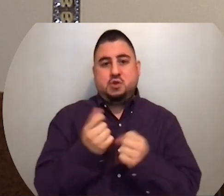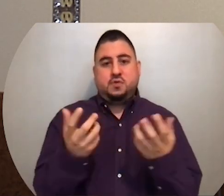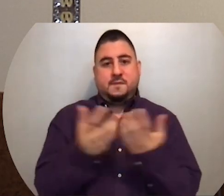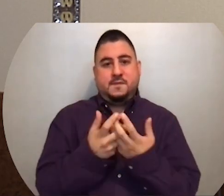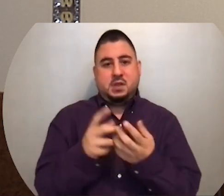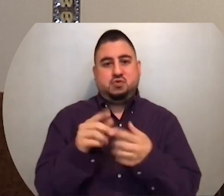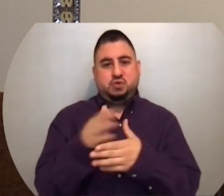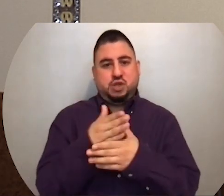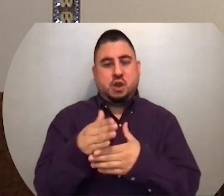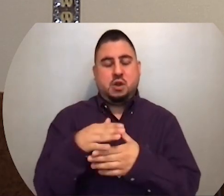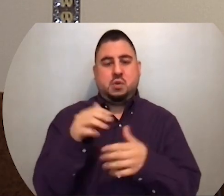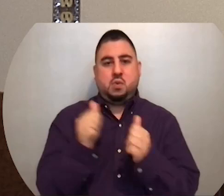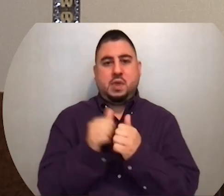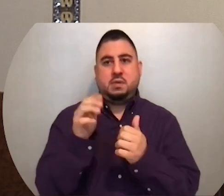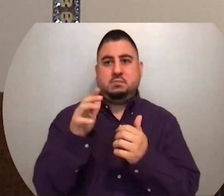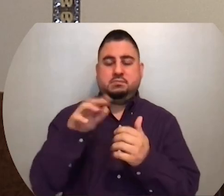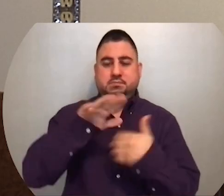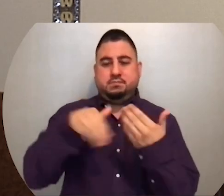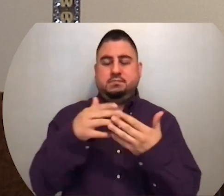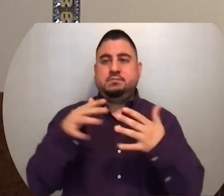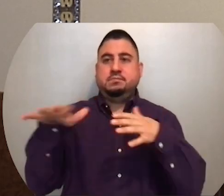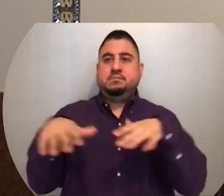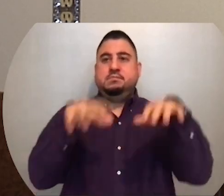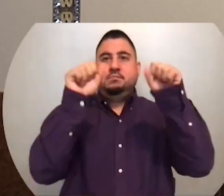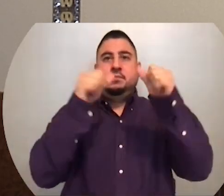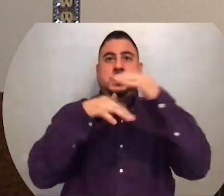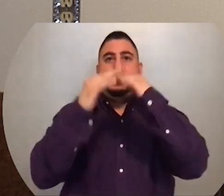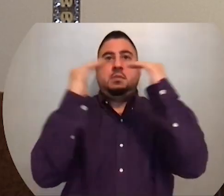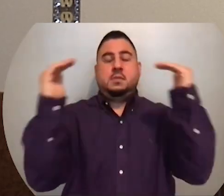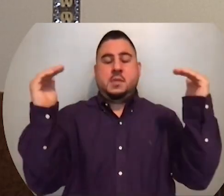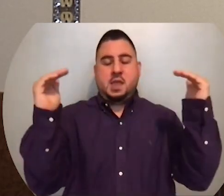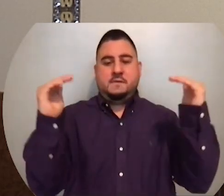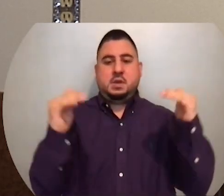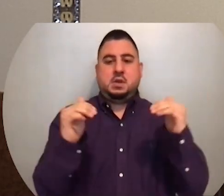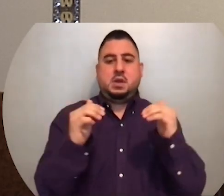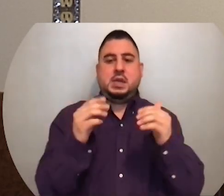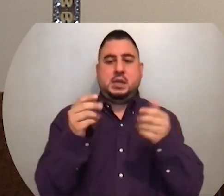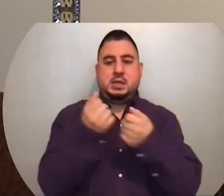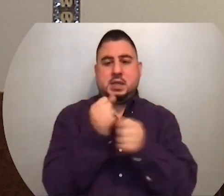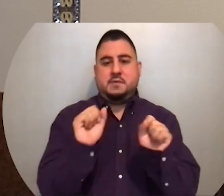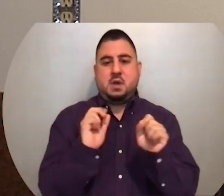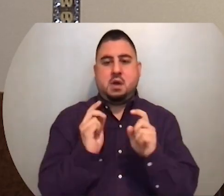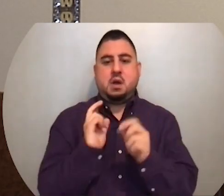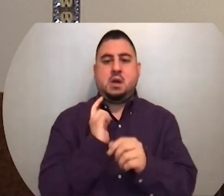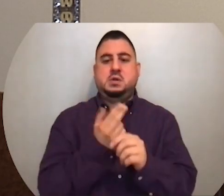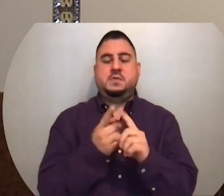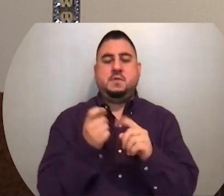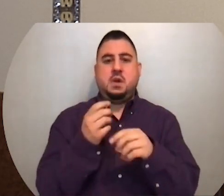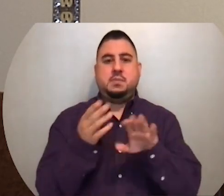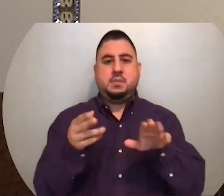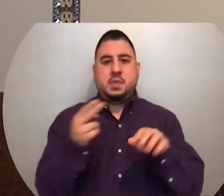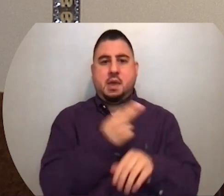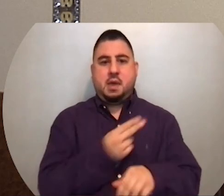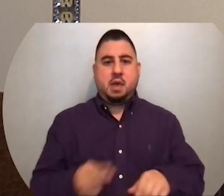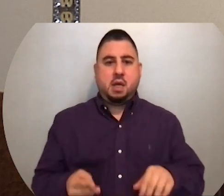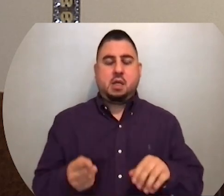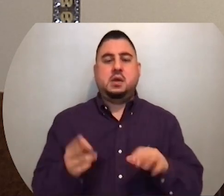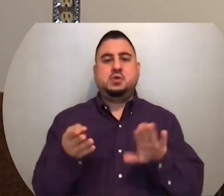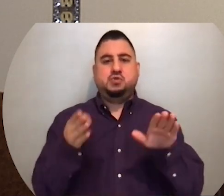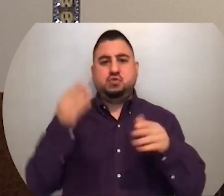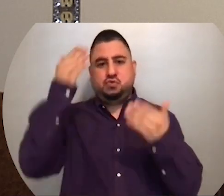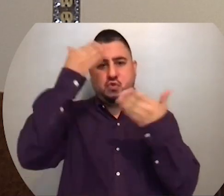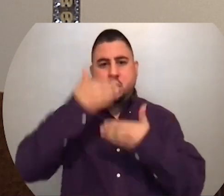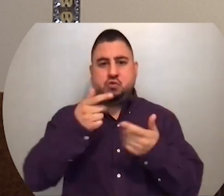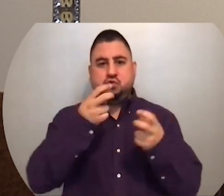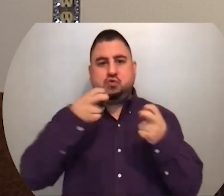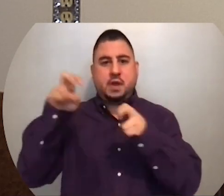share in the inheritance of the holy ones in light. He delivered us from the power of darkness and transferred us